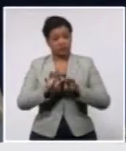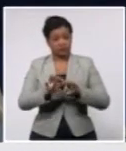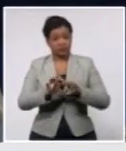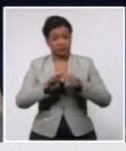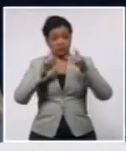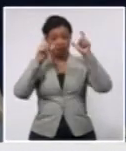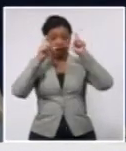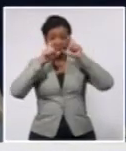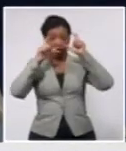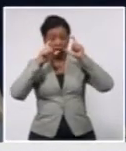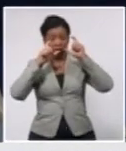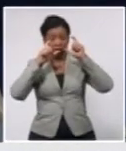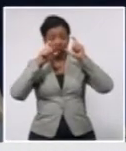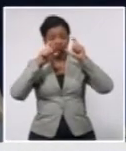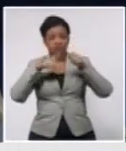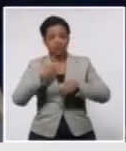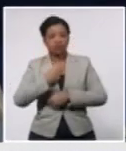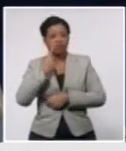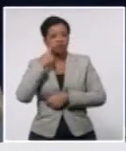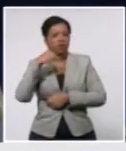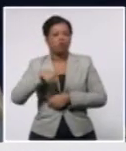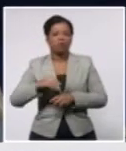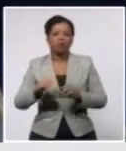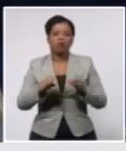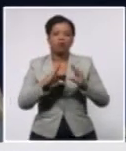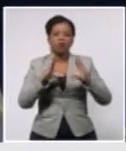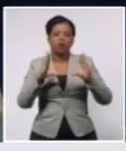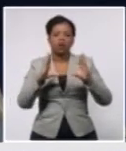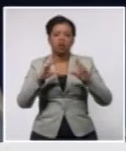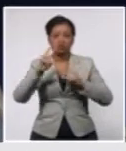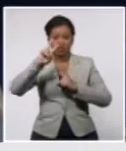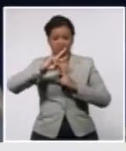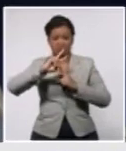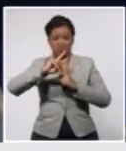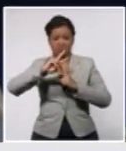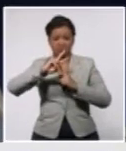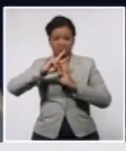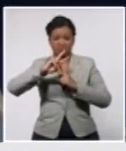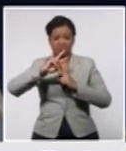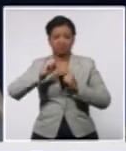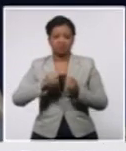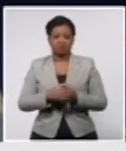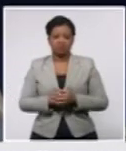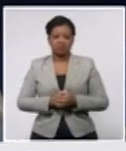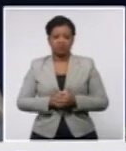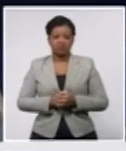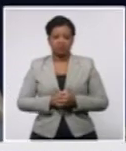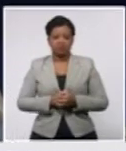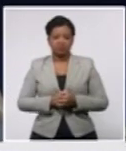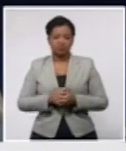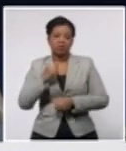Its president tested positive for COVID-19.